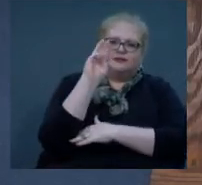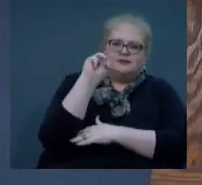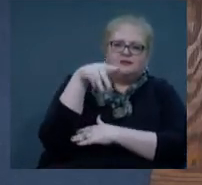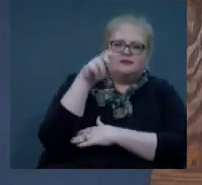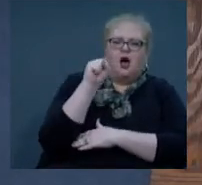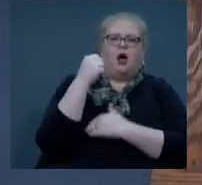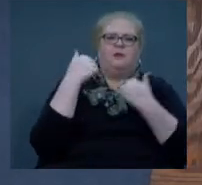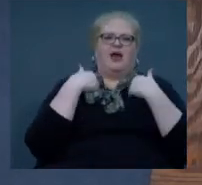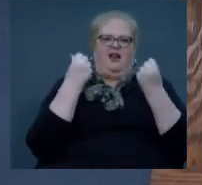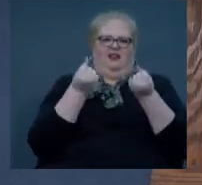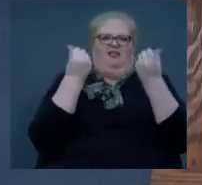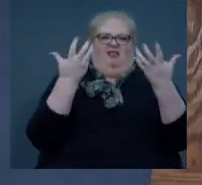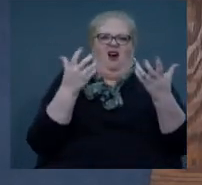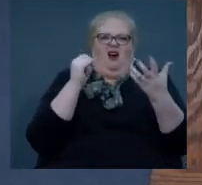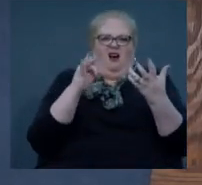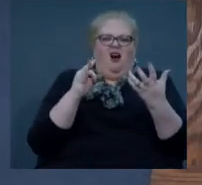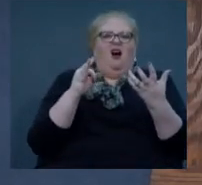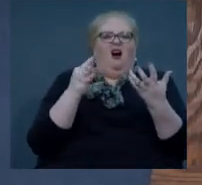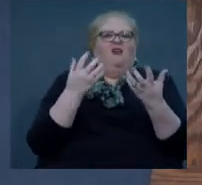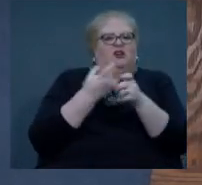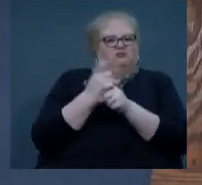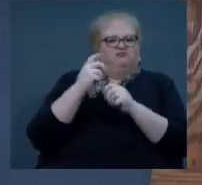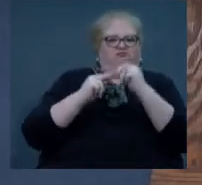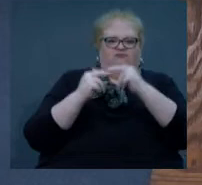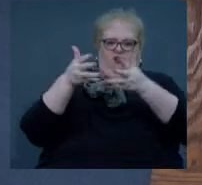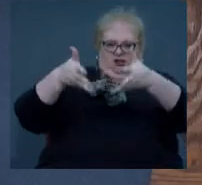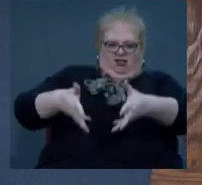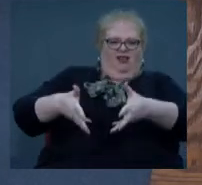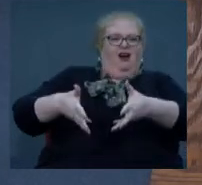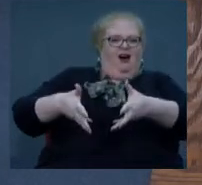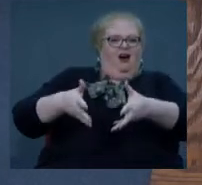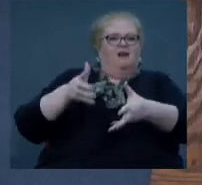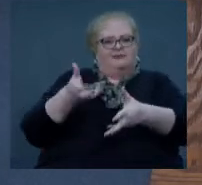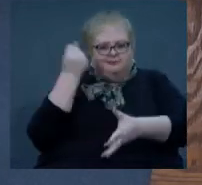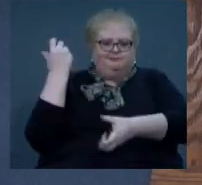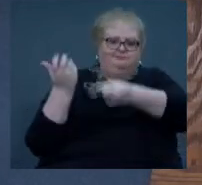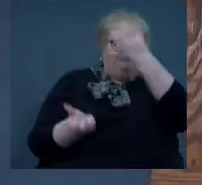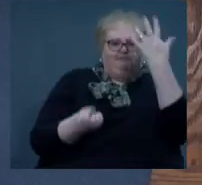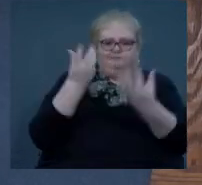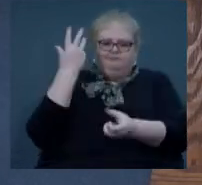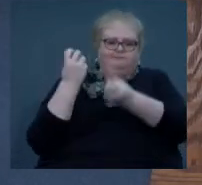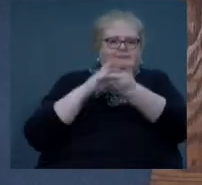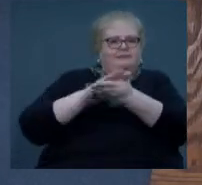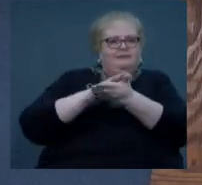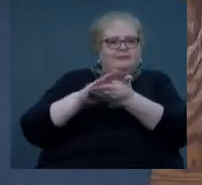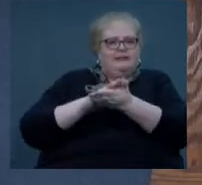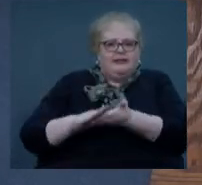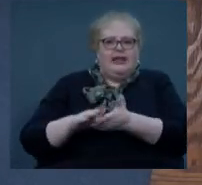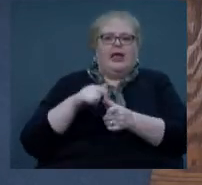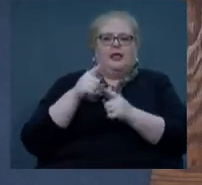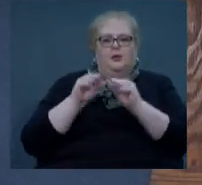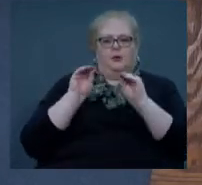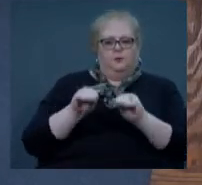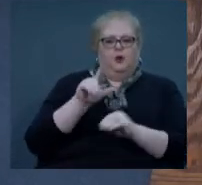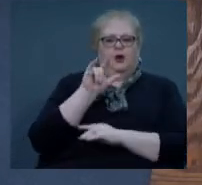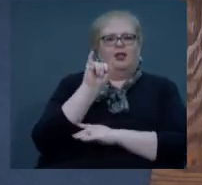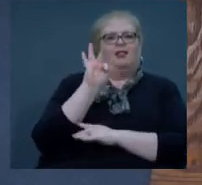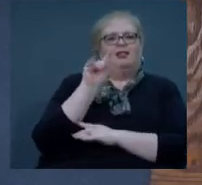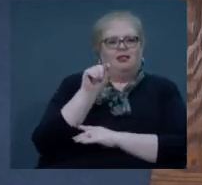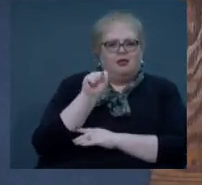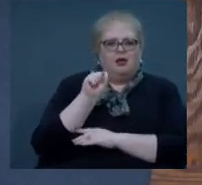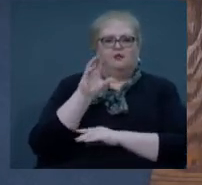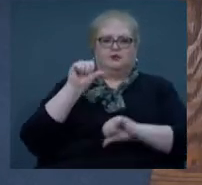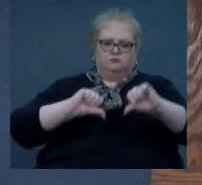considerable expense, and then brought all that back up in lifts with suitable materials, so that when